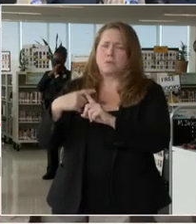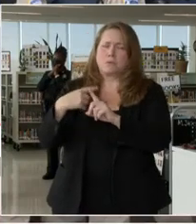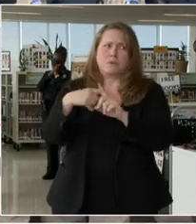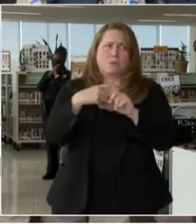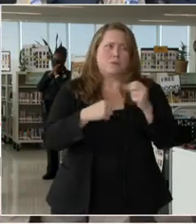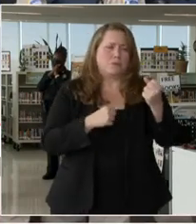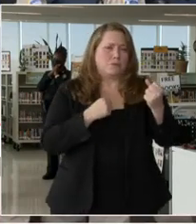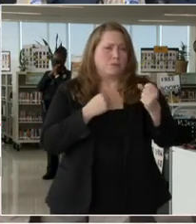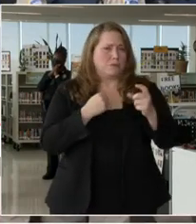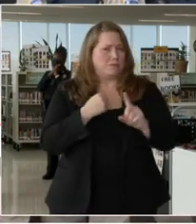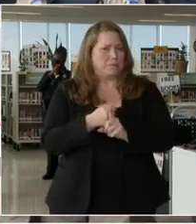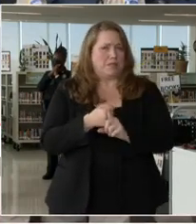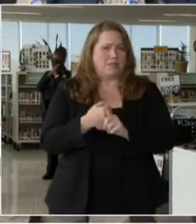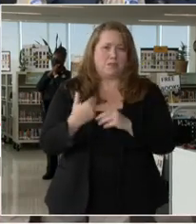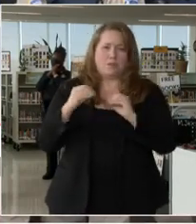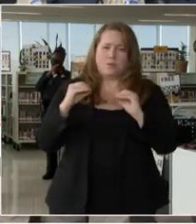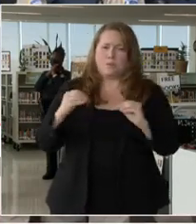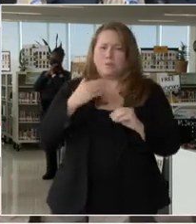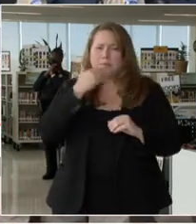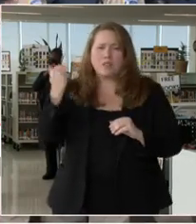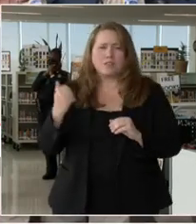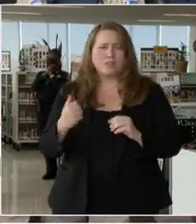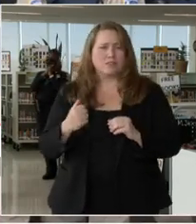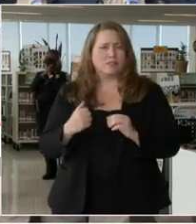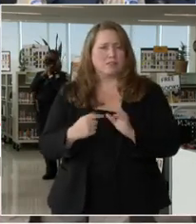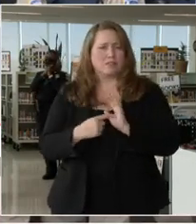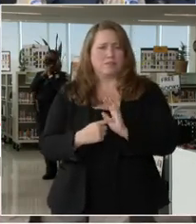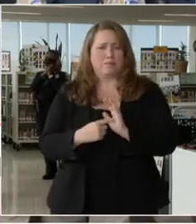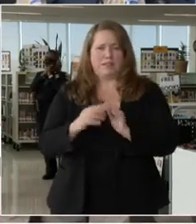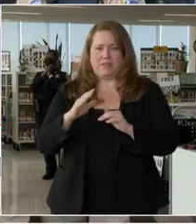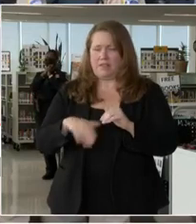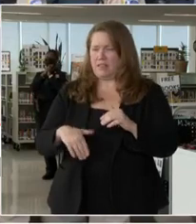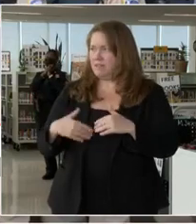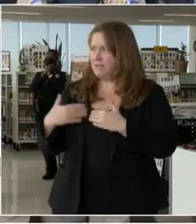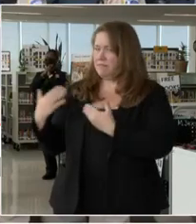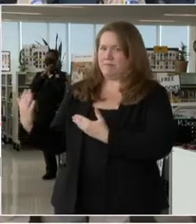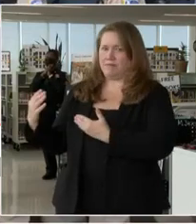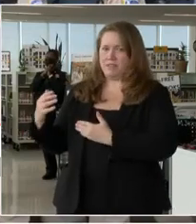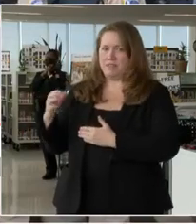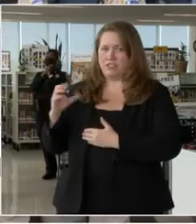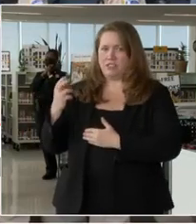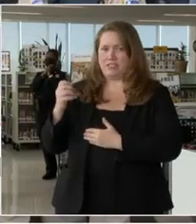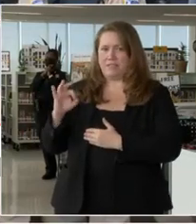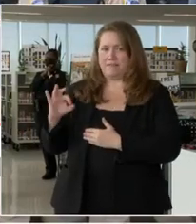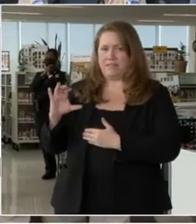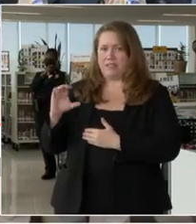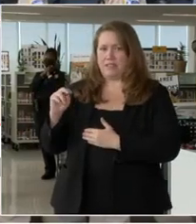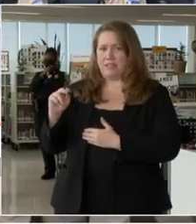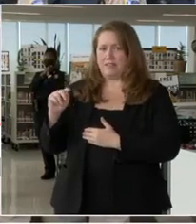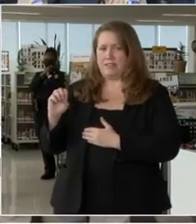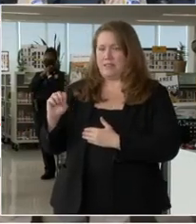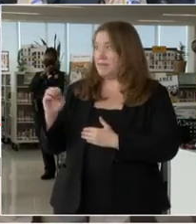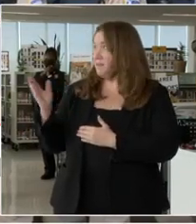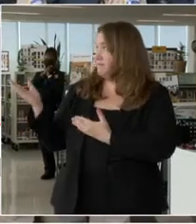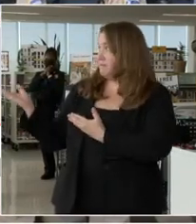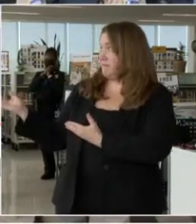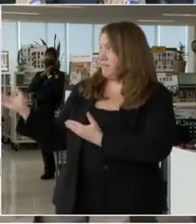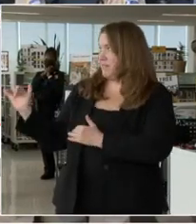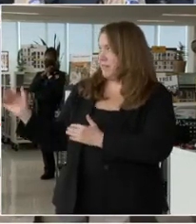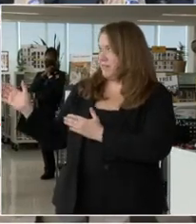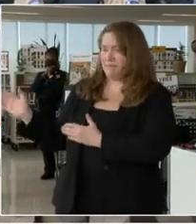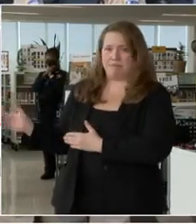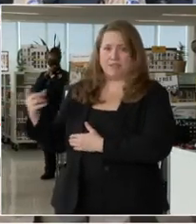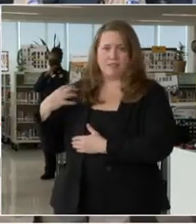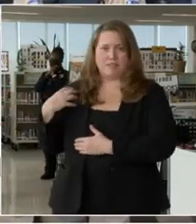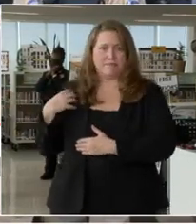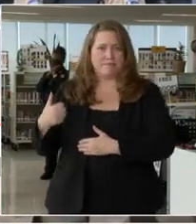There is no better symbol of this opportunity than Chief Conti. You're welcome. He was once in my shoes,